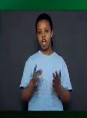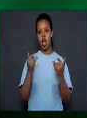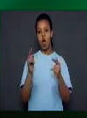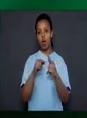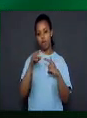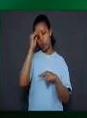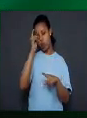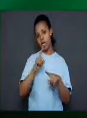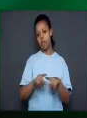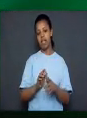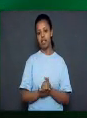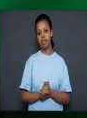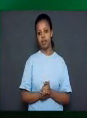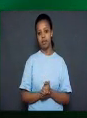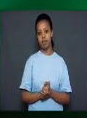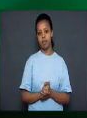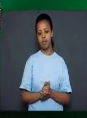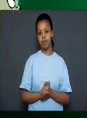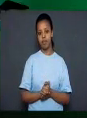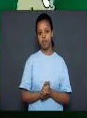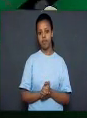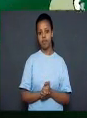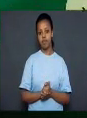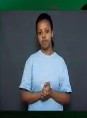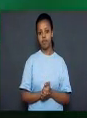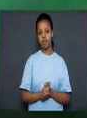Let's get back to our lesson.